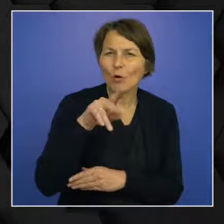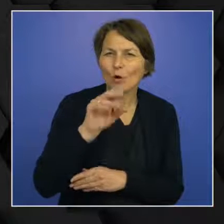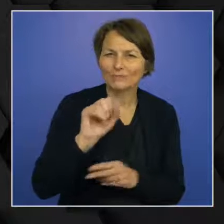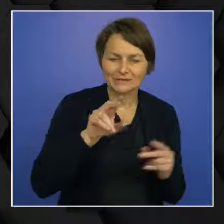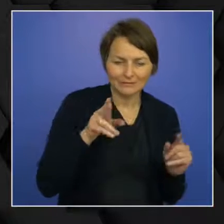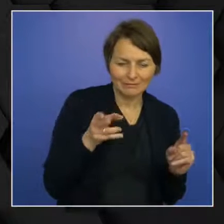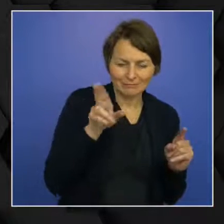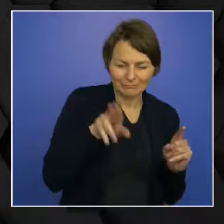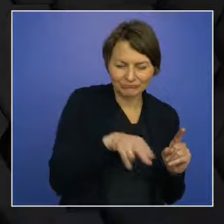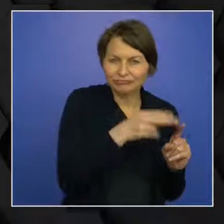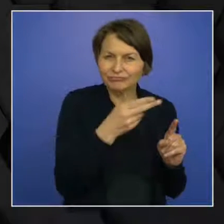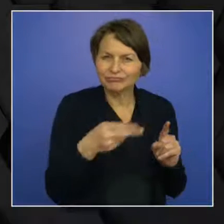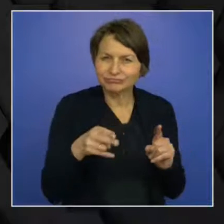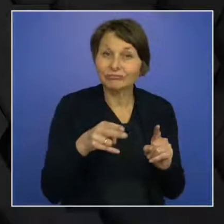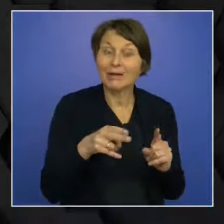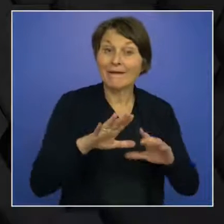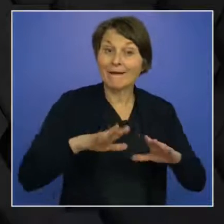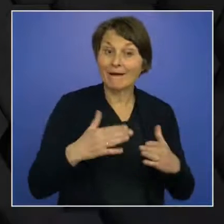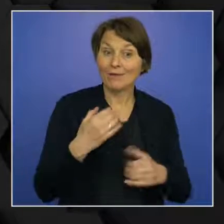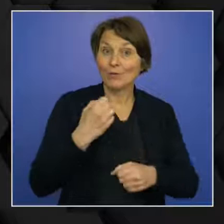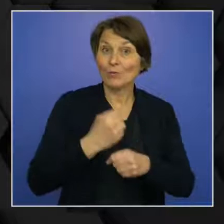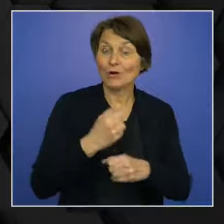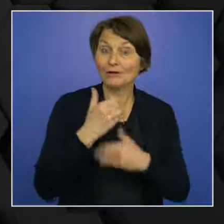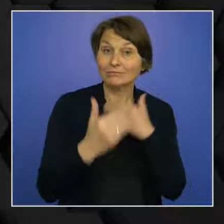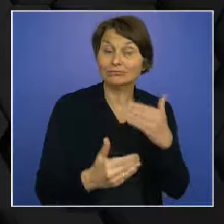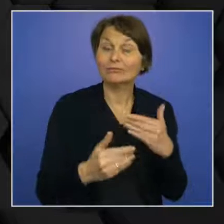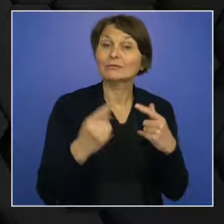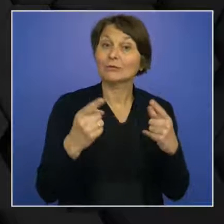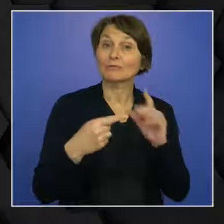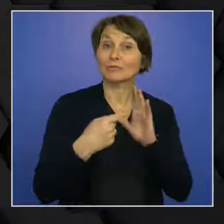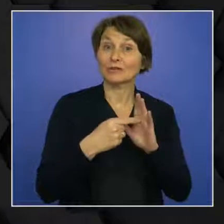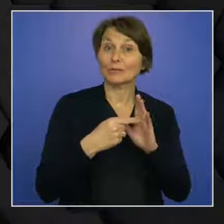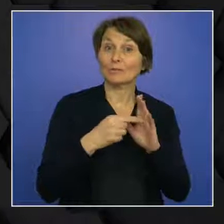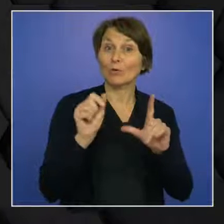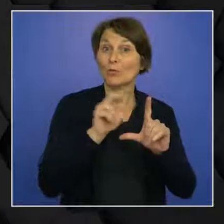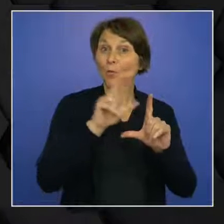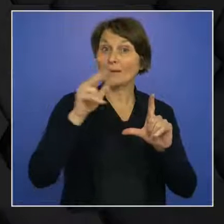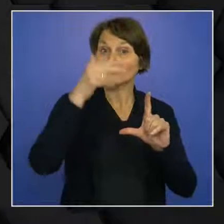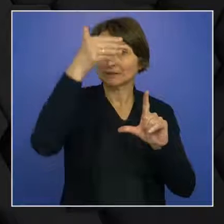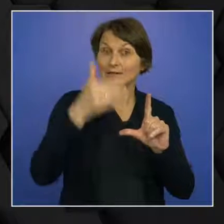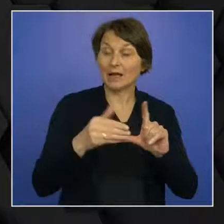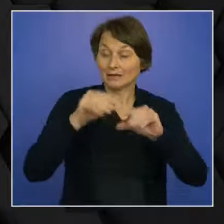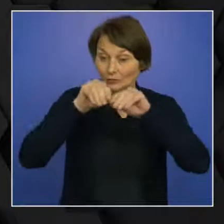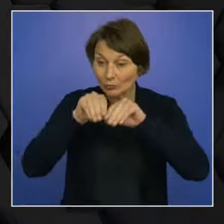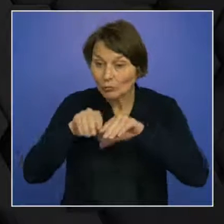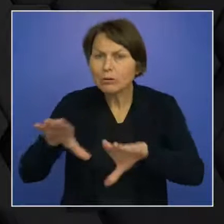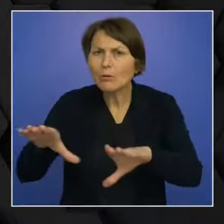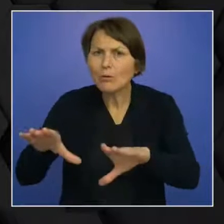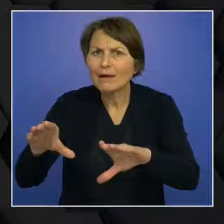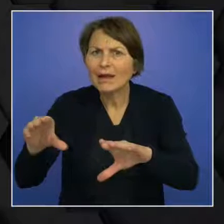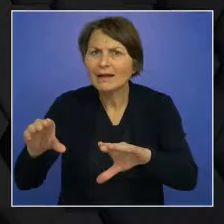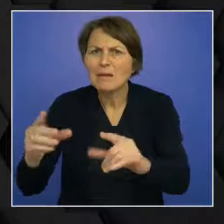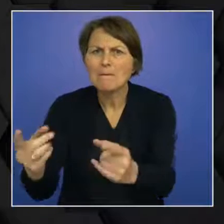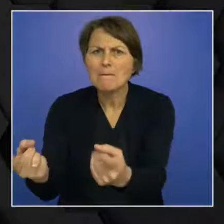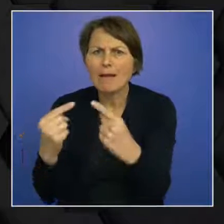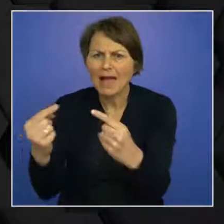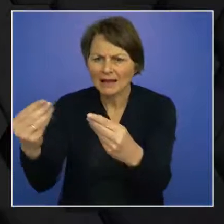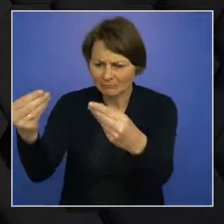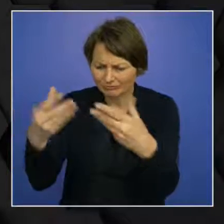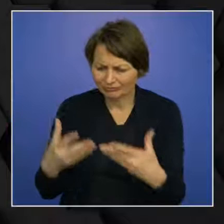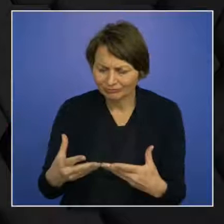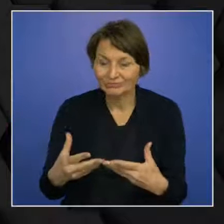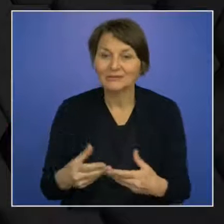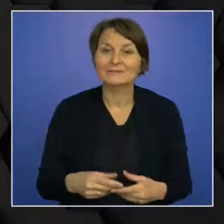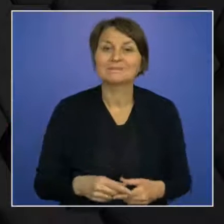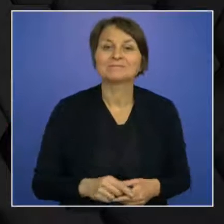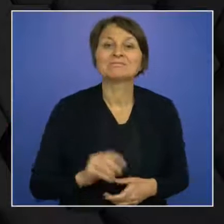you actually deploy the website and then run it against it, and how does the results come back? I'll do it even better. I'll do